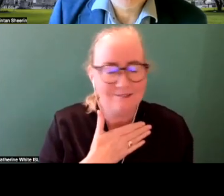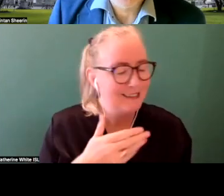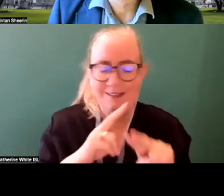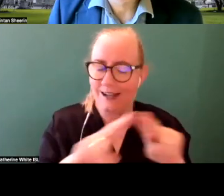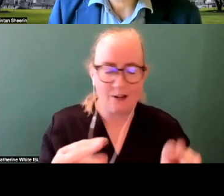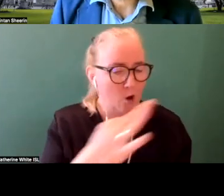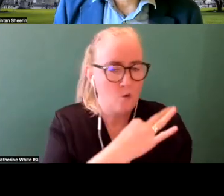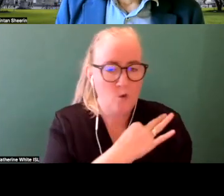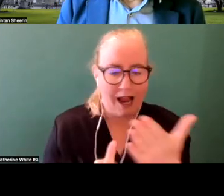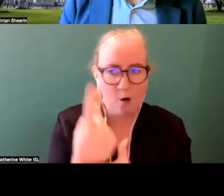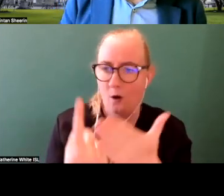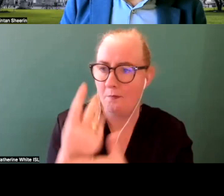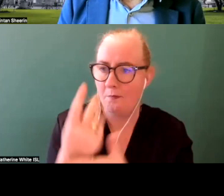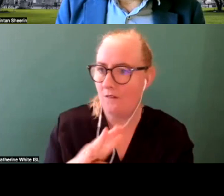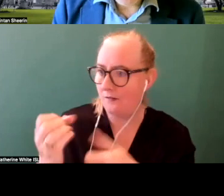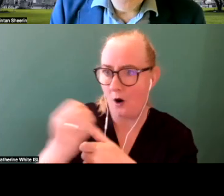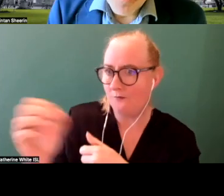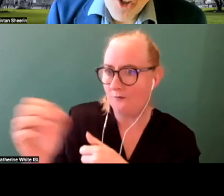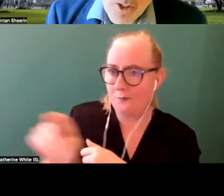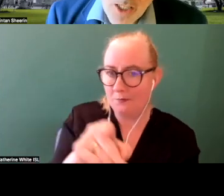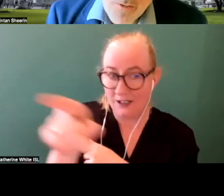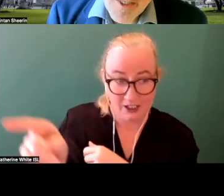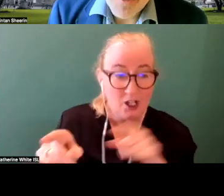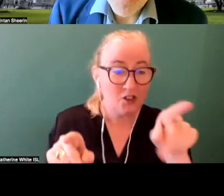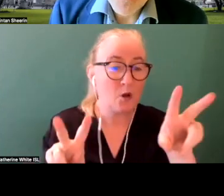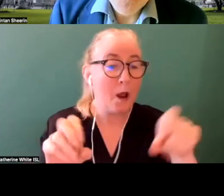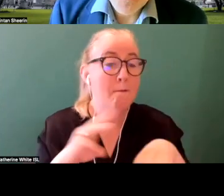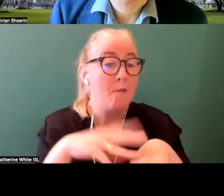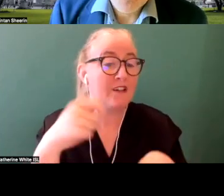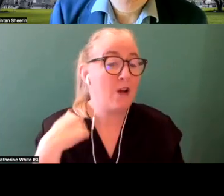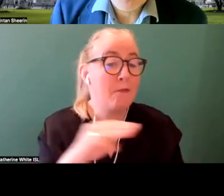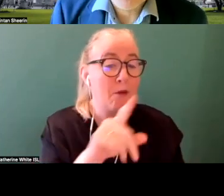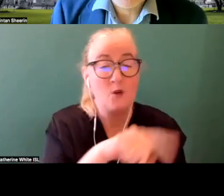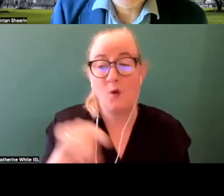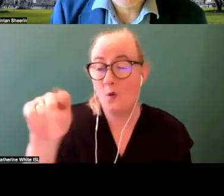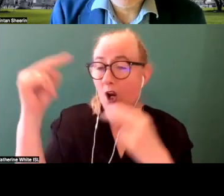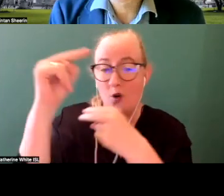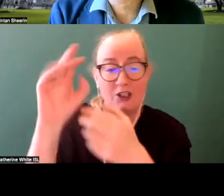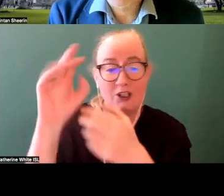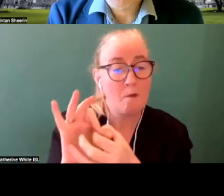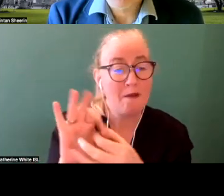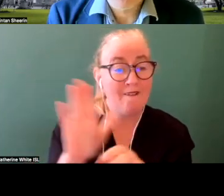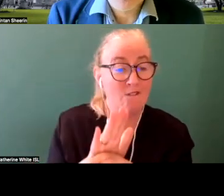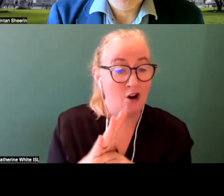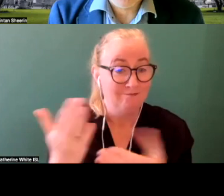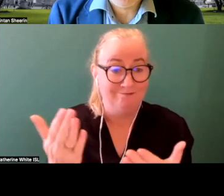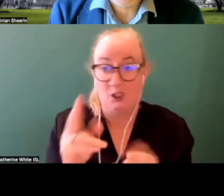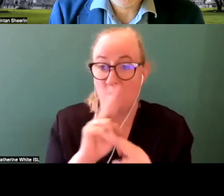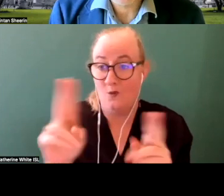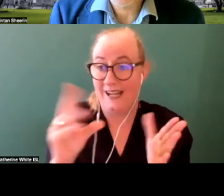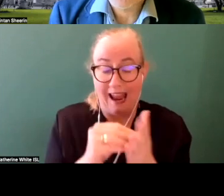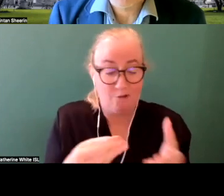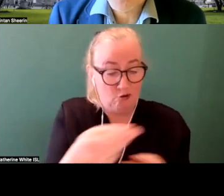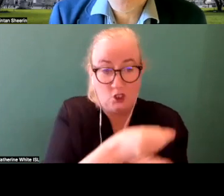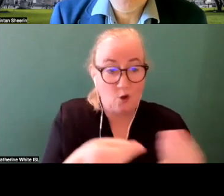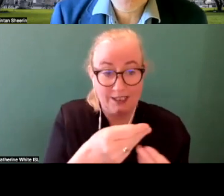for people. So in this quote, the majority of our people have gone to nursing homes for the reason of not having the resources. It's not